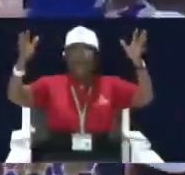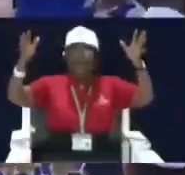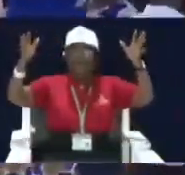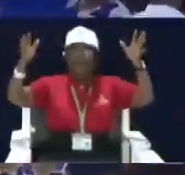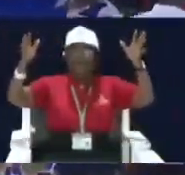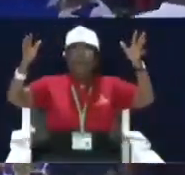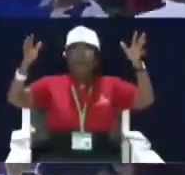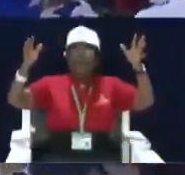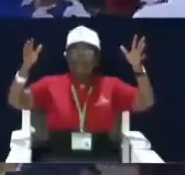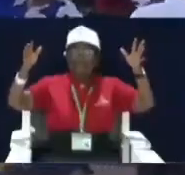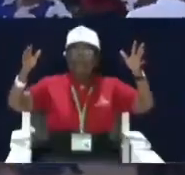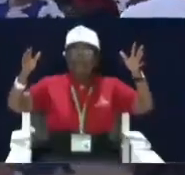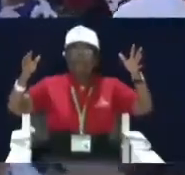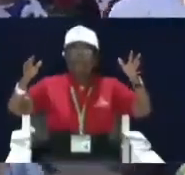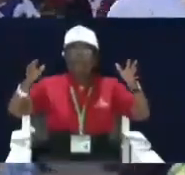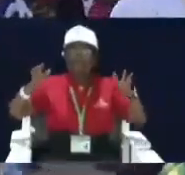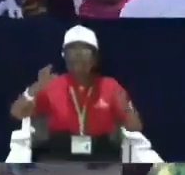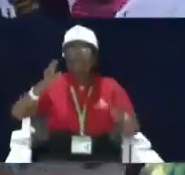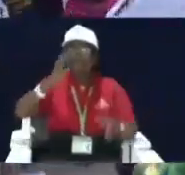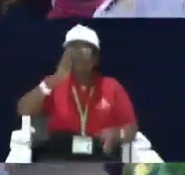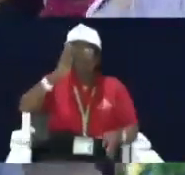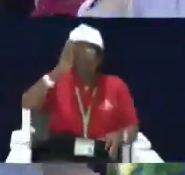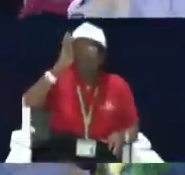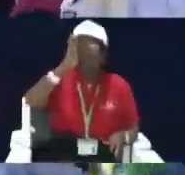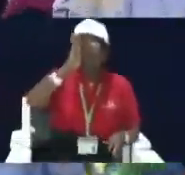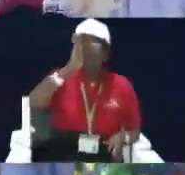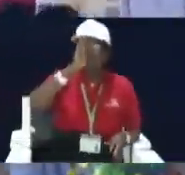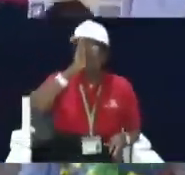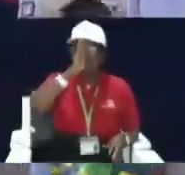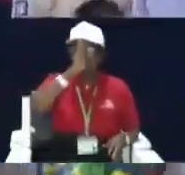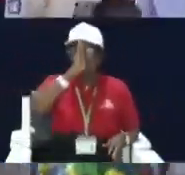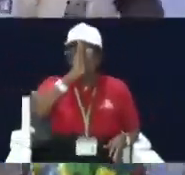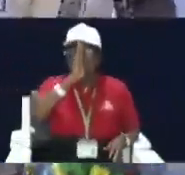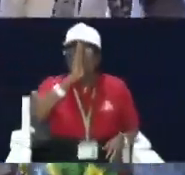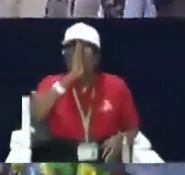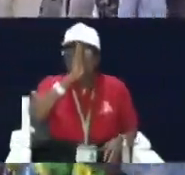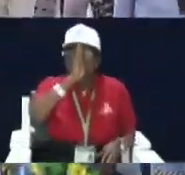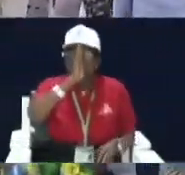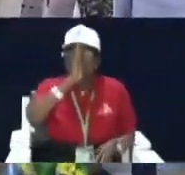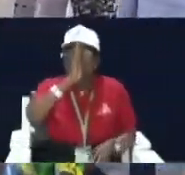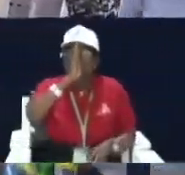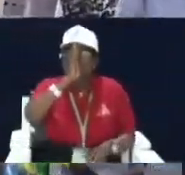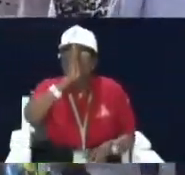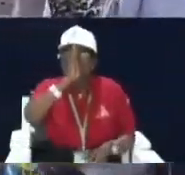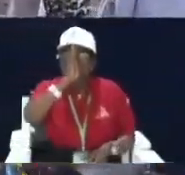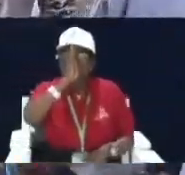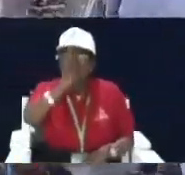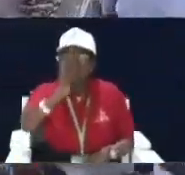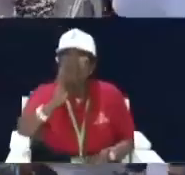I'll shake hands with one or two people and say, Happy New Year.